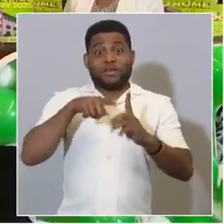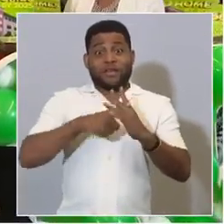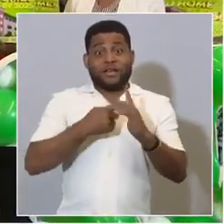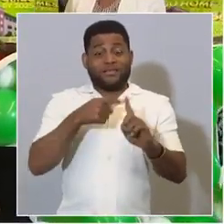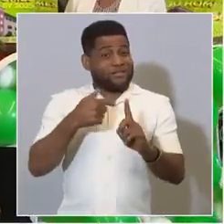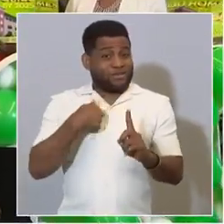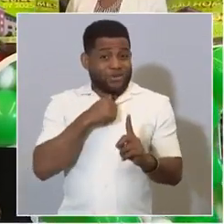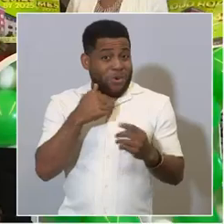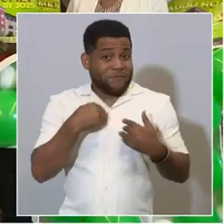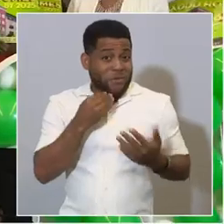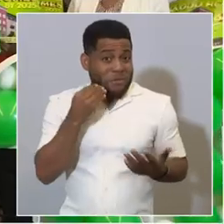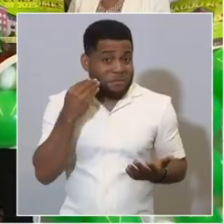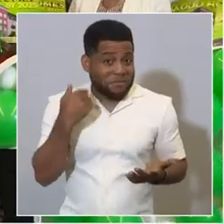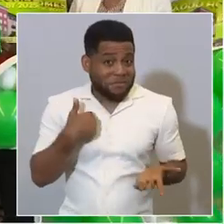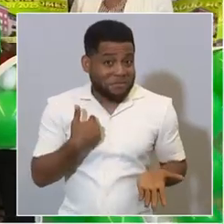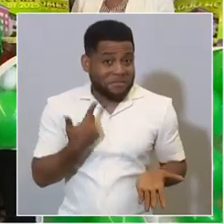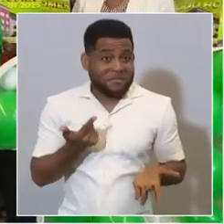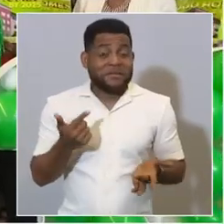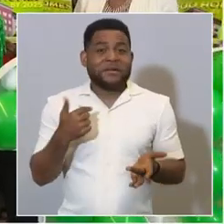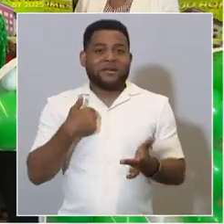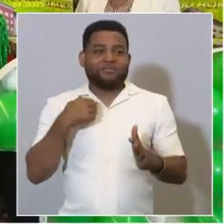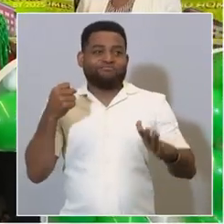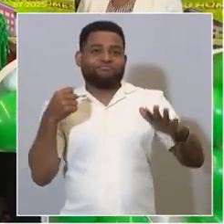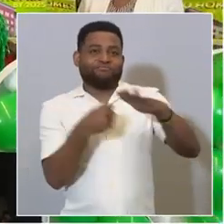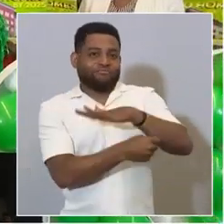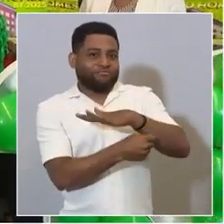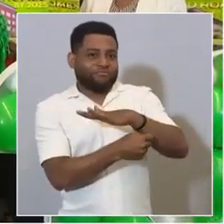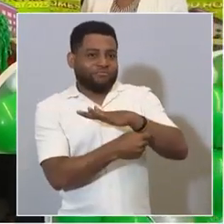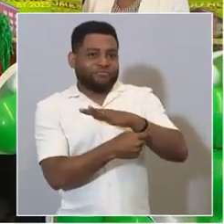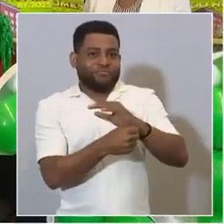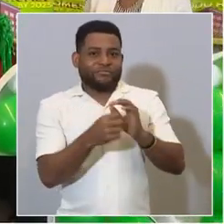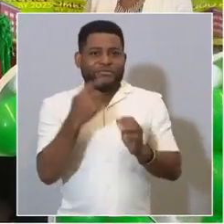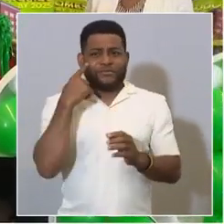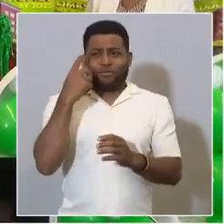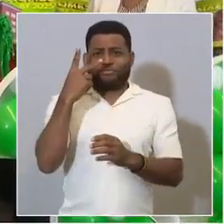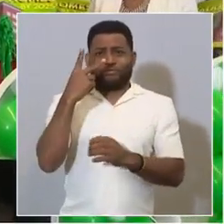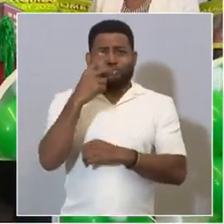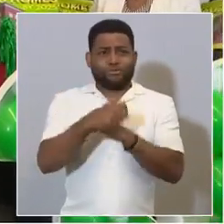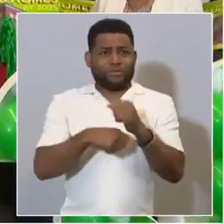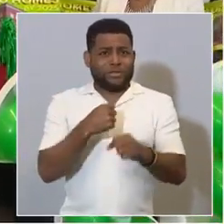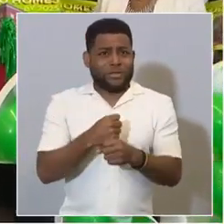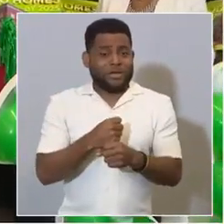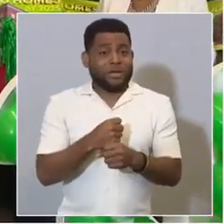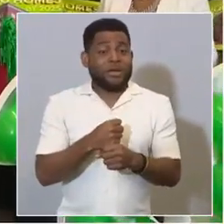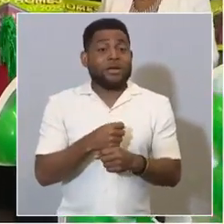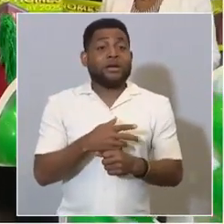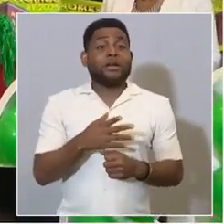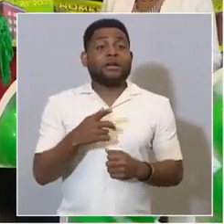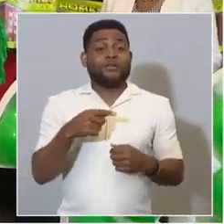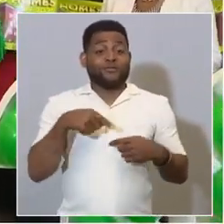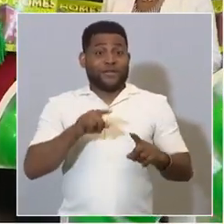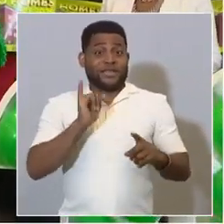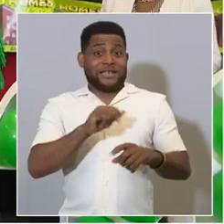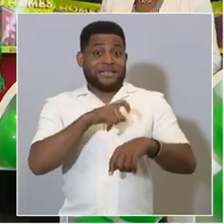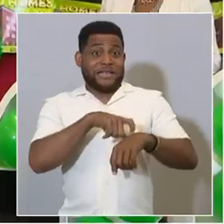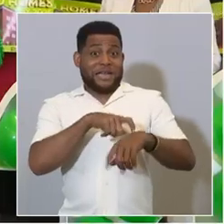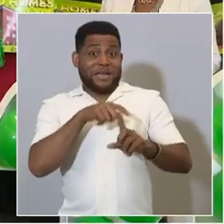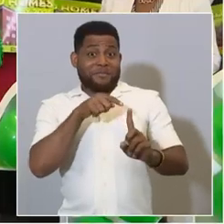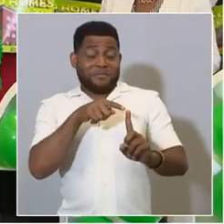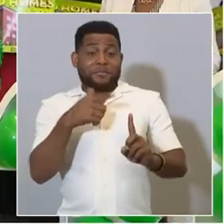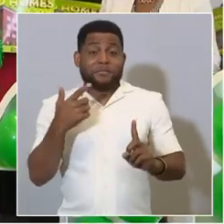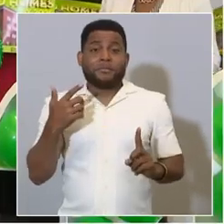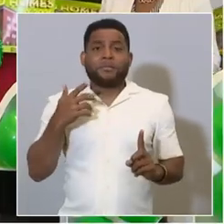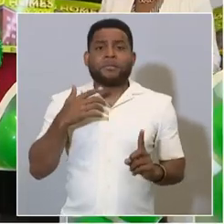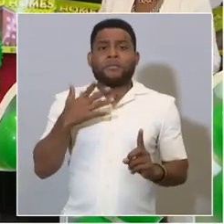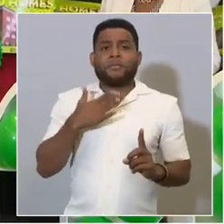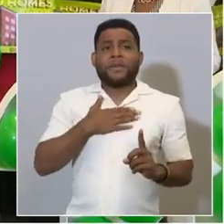years. During this time, to my complete devastation, the father of my beautiful children were murdered. We did